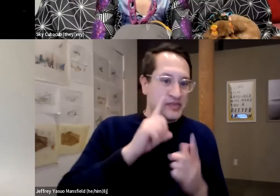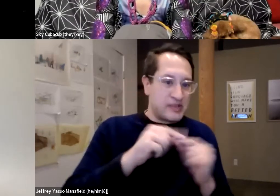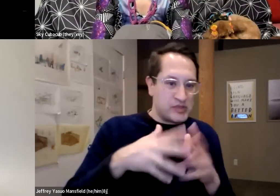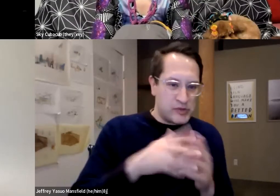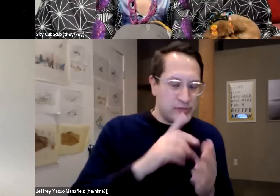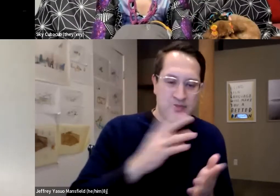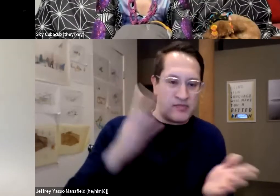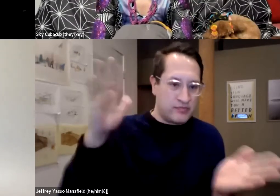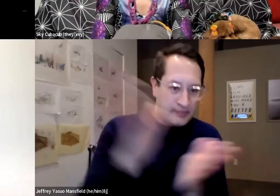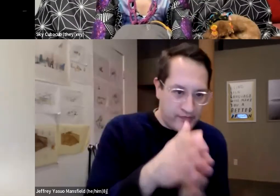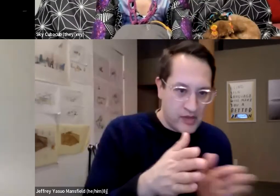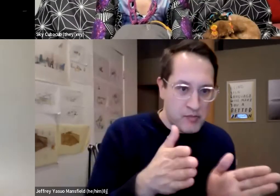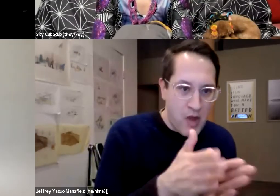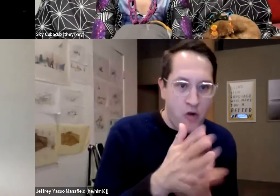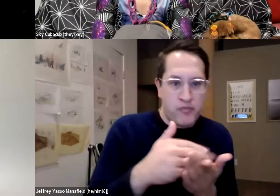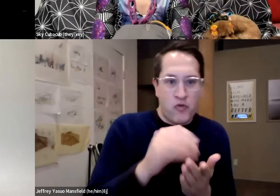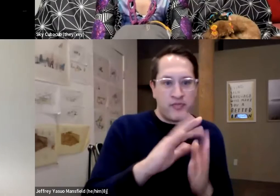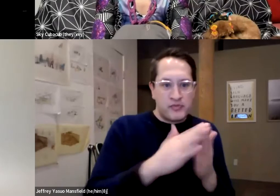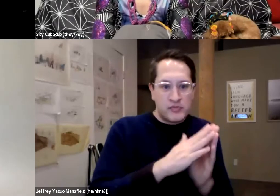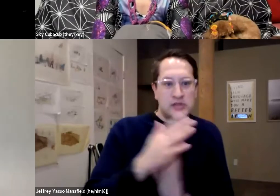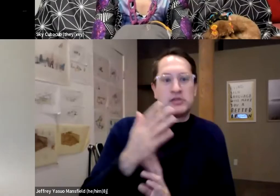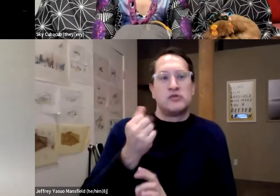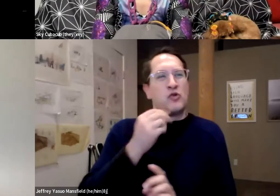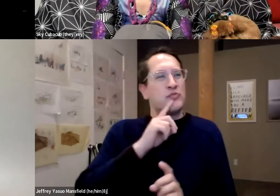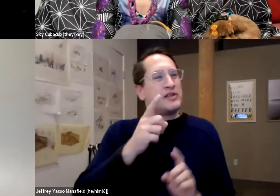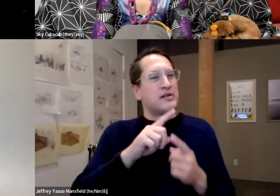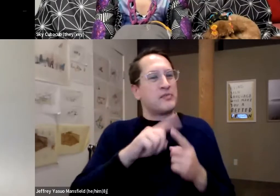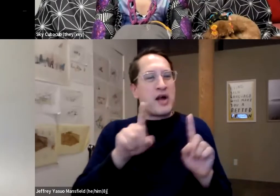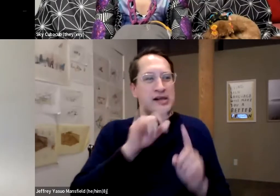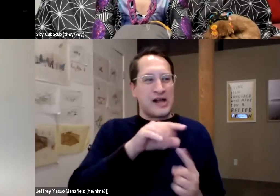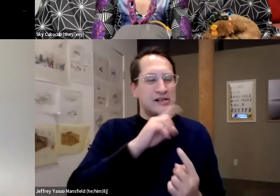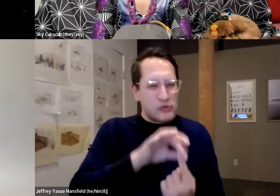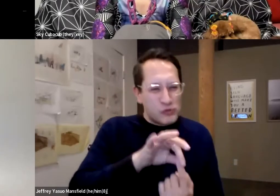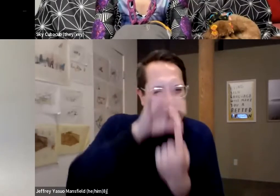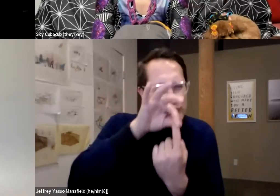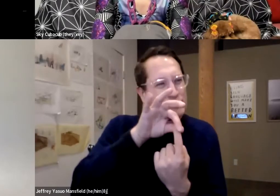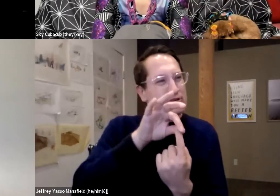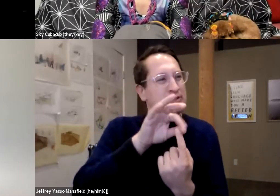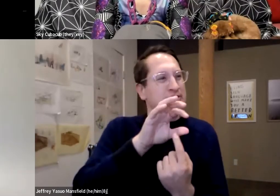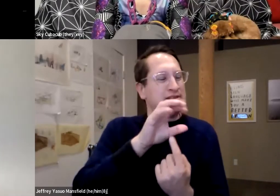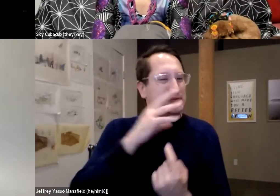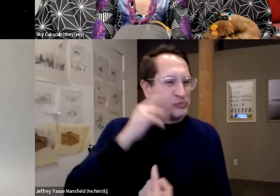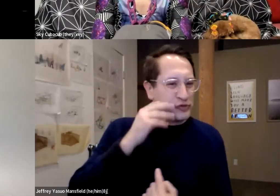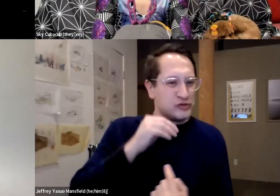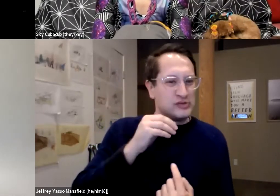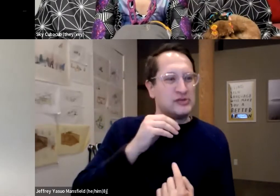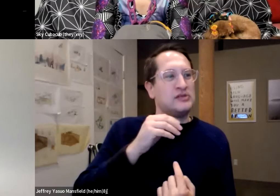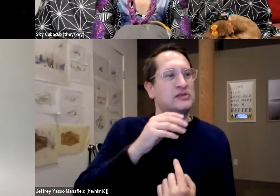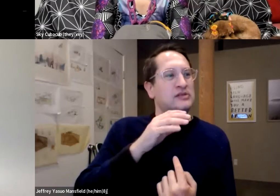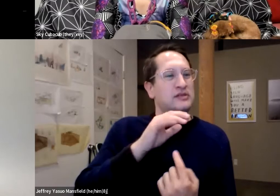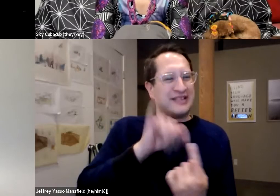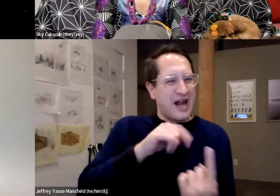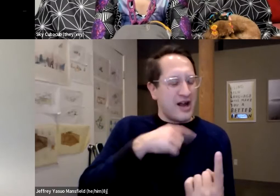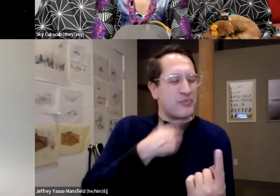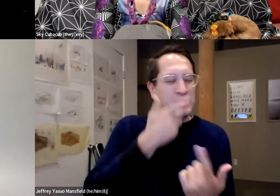But how many deaf Japanese Americans are there? You know, now we're in a really small part of the segment of the community, but that is really unique.